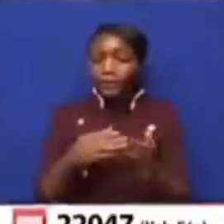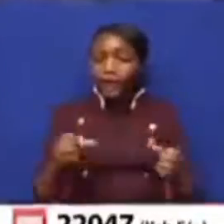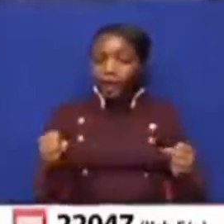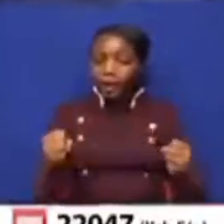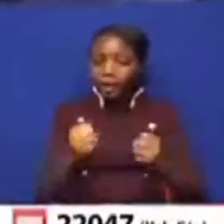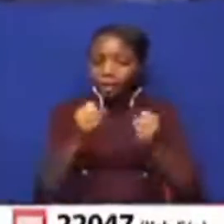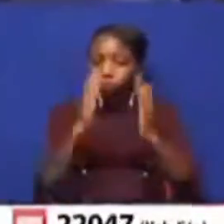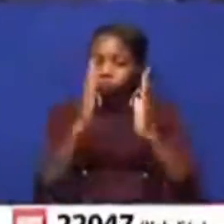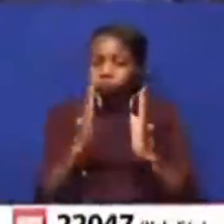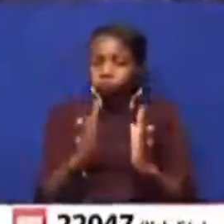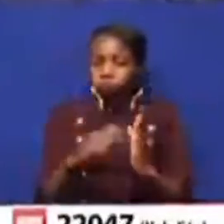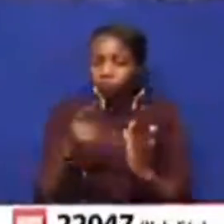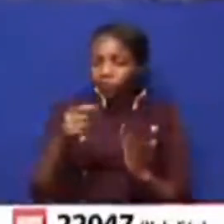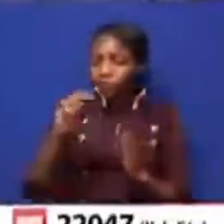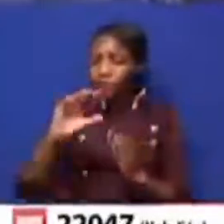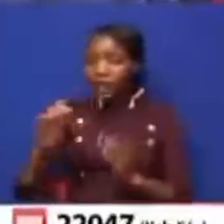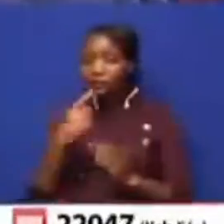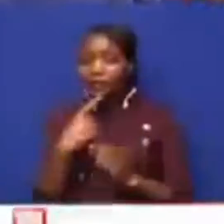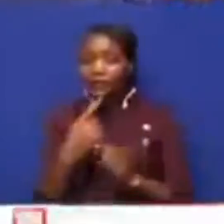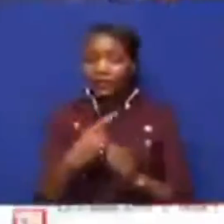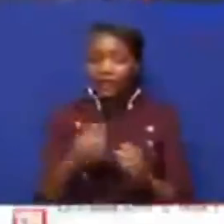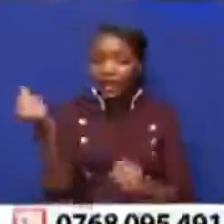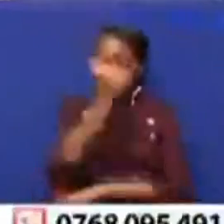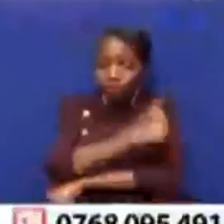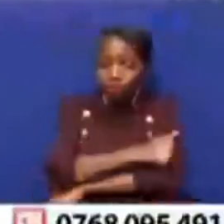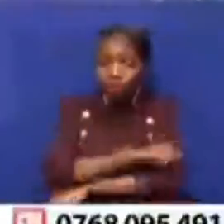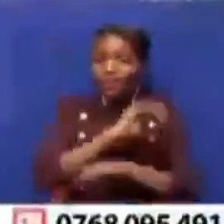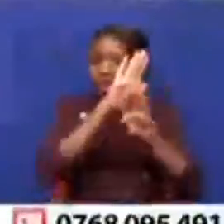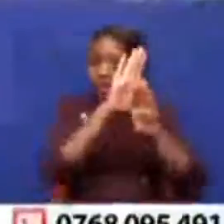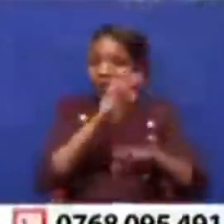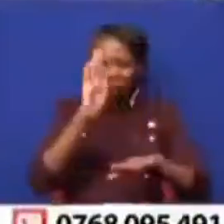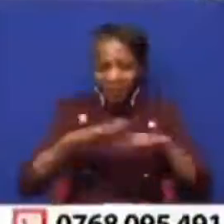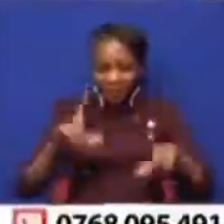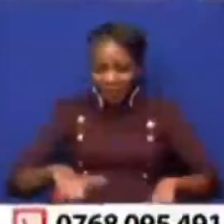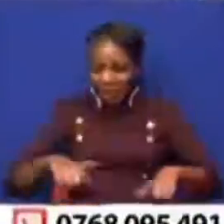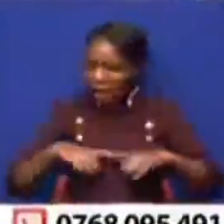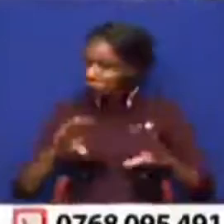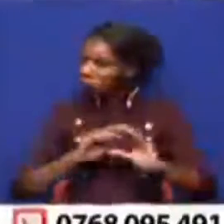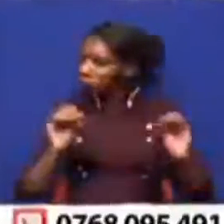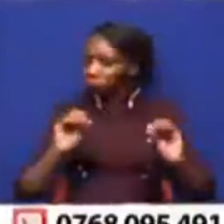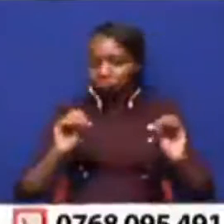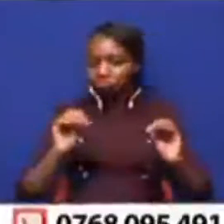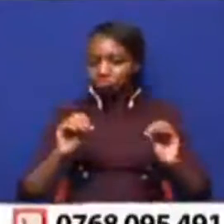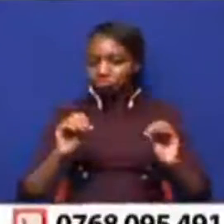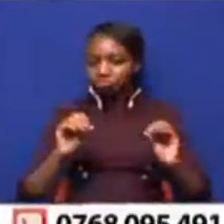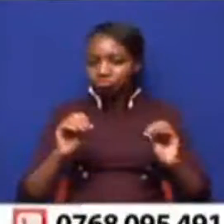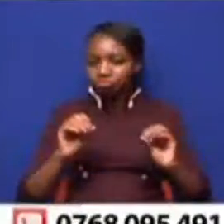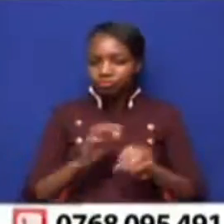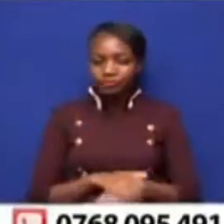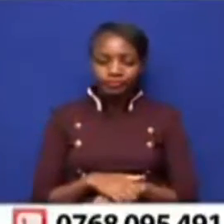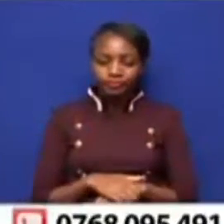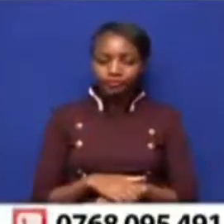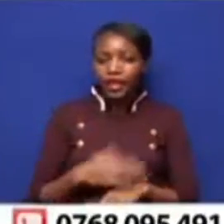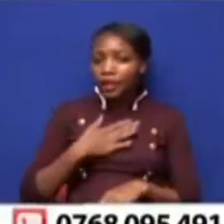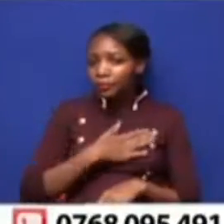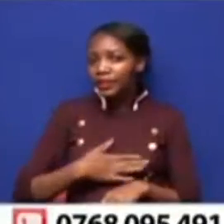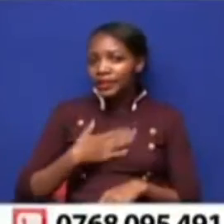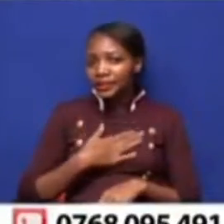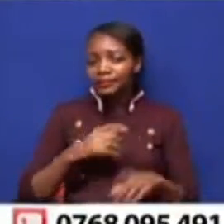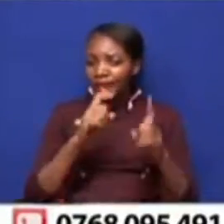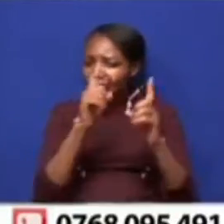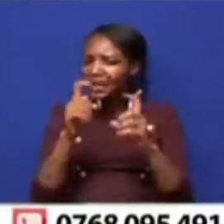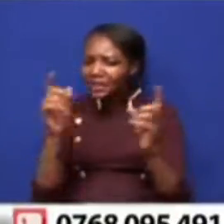Trans Nzoia County says that school is of less importance as compared to good health. Let's not make exams to be